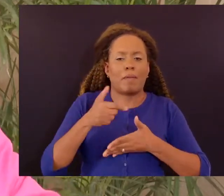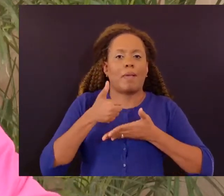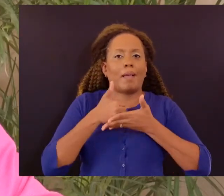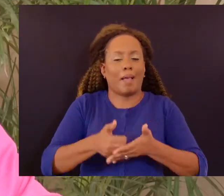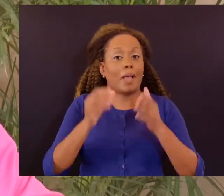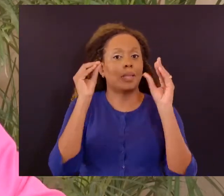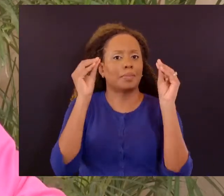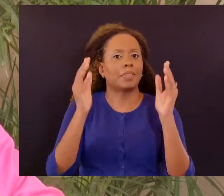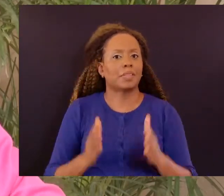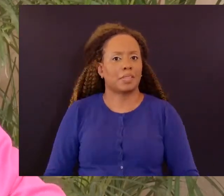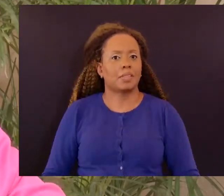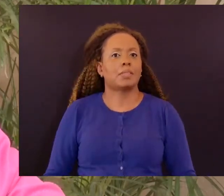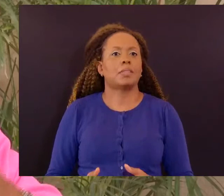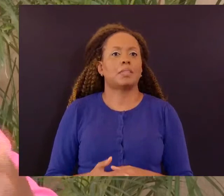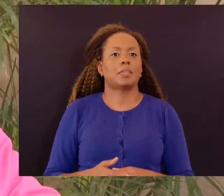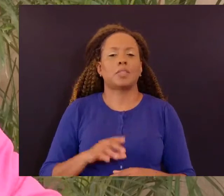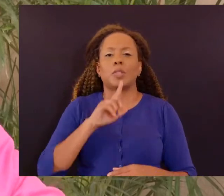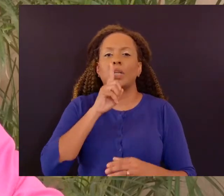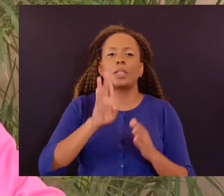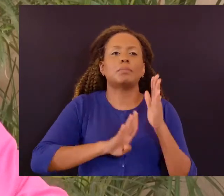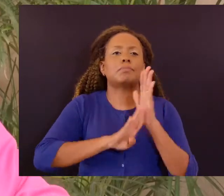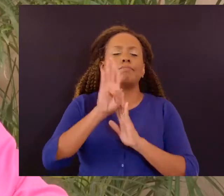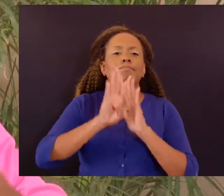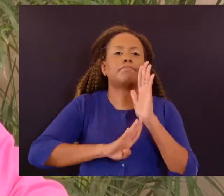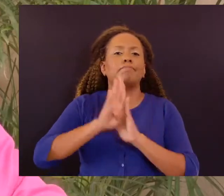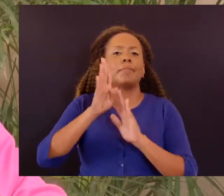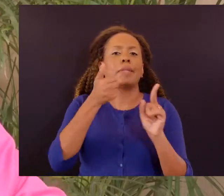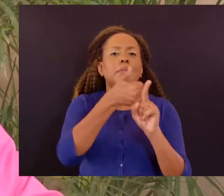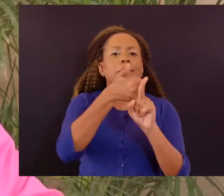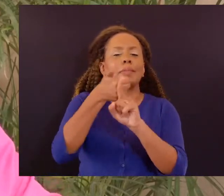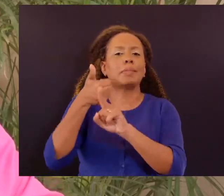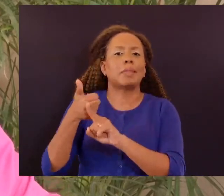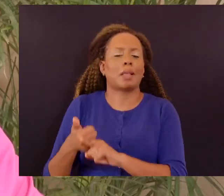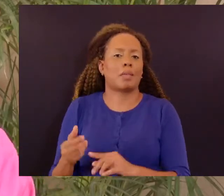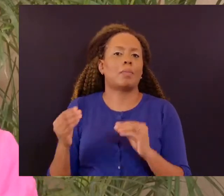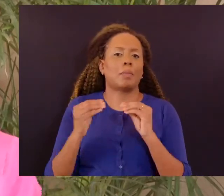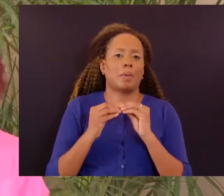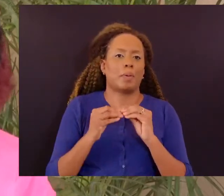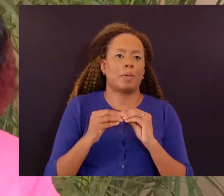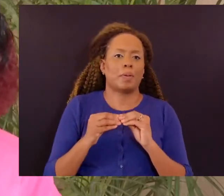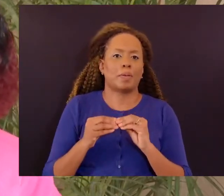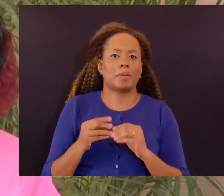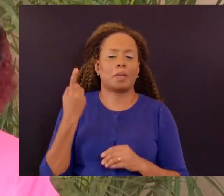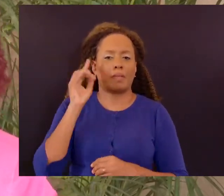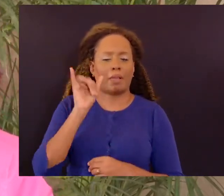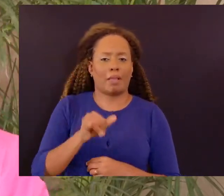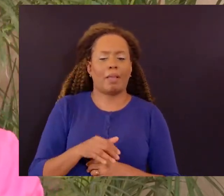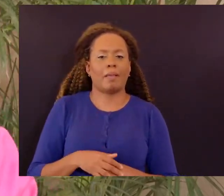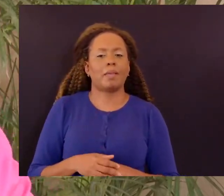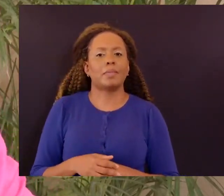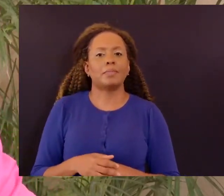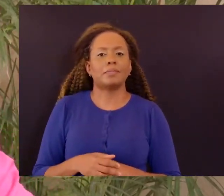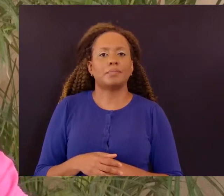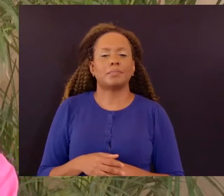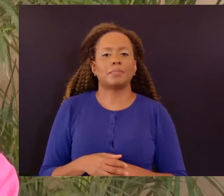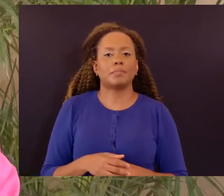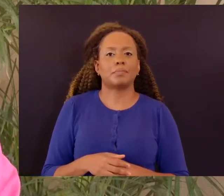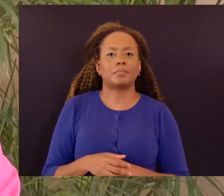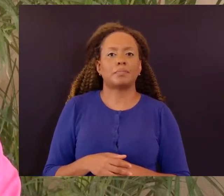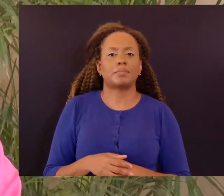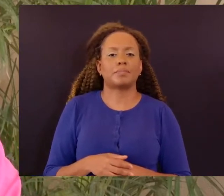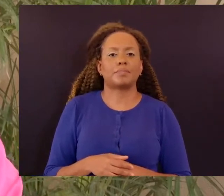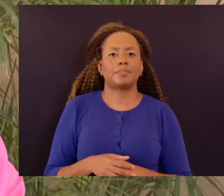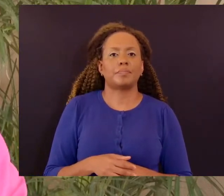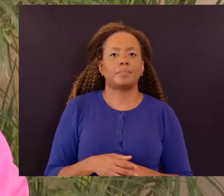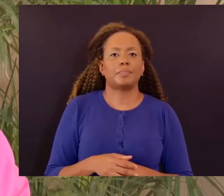help teachers to develop more competence in the teaching of these areas. Now, there is